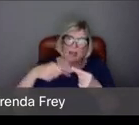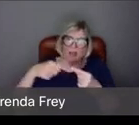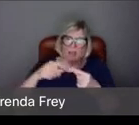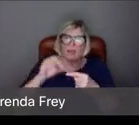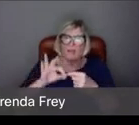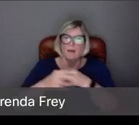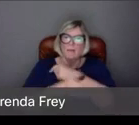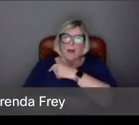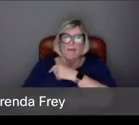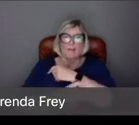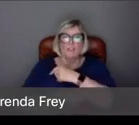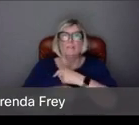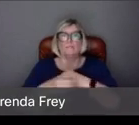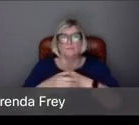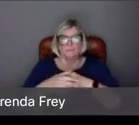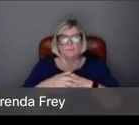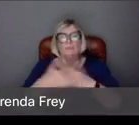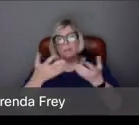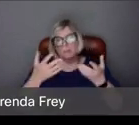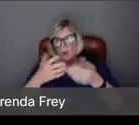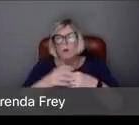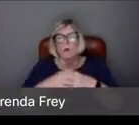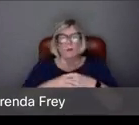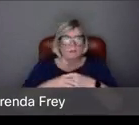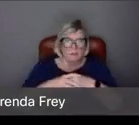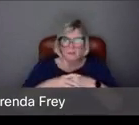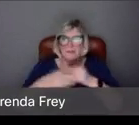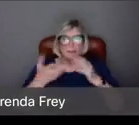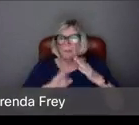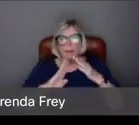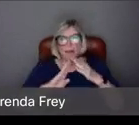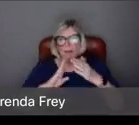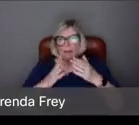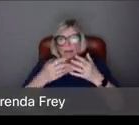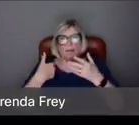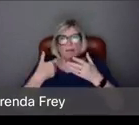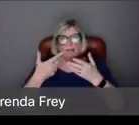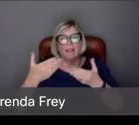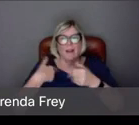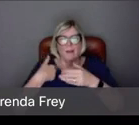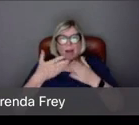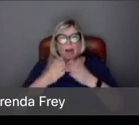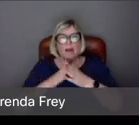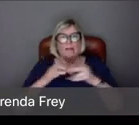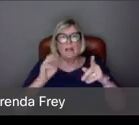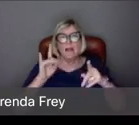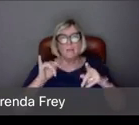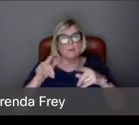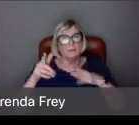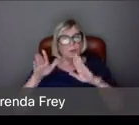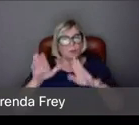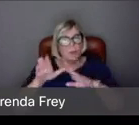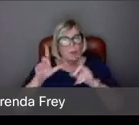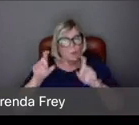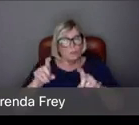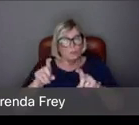poverty? Yeah. So, it's just, some basic stuff I'm asking. Yeah, and it's great questions,